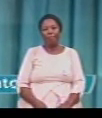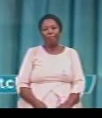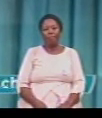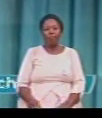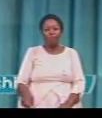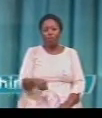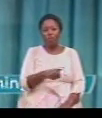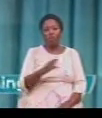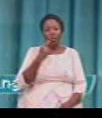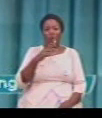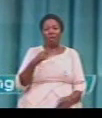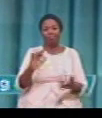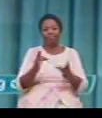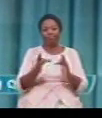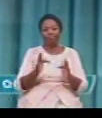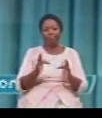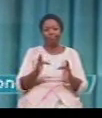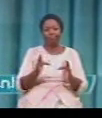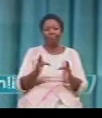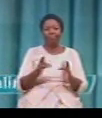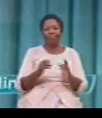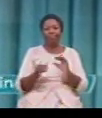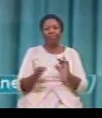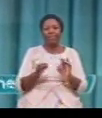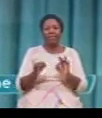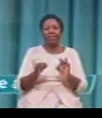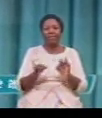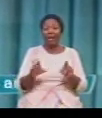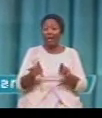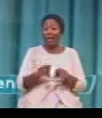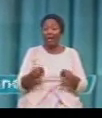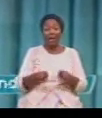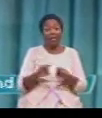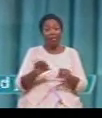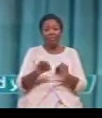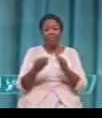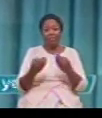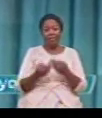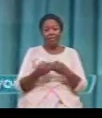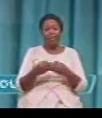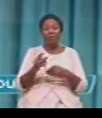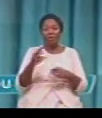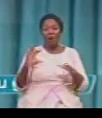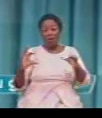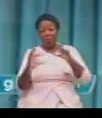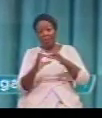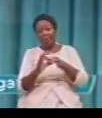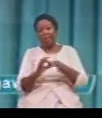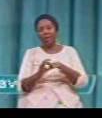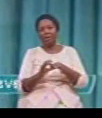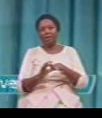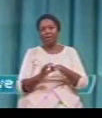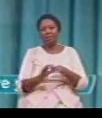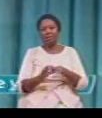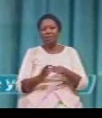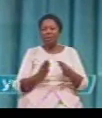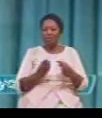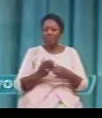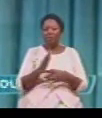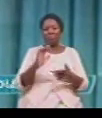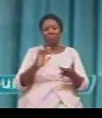Those who are online, if as a family you are connected through any social media